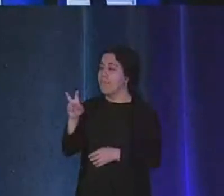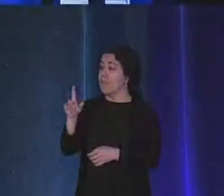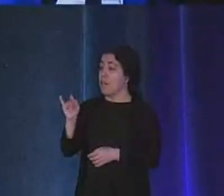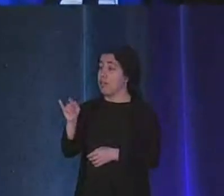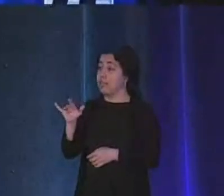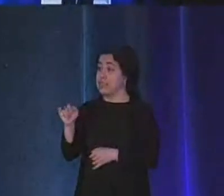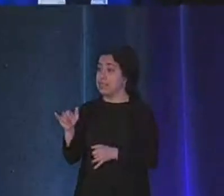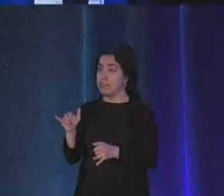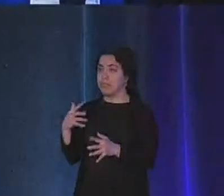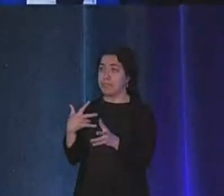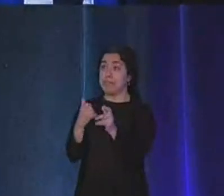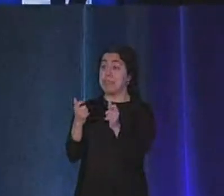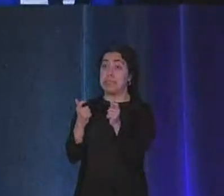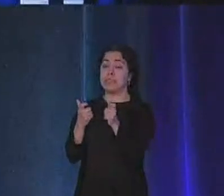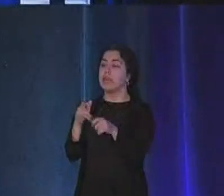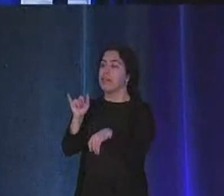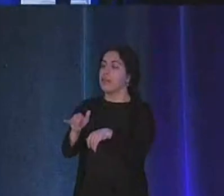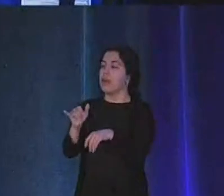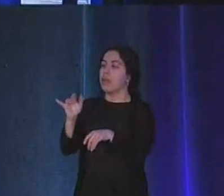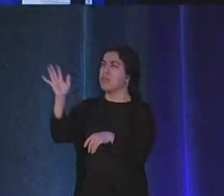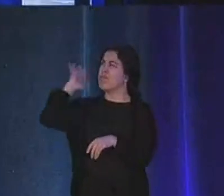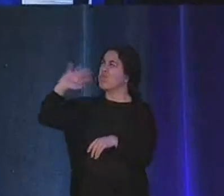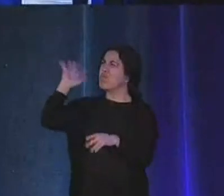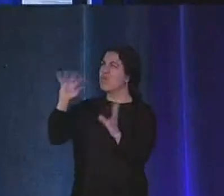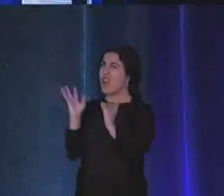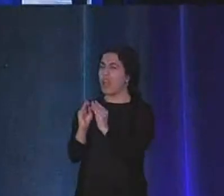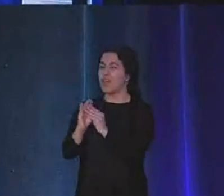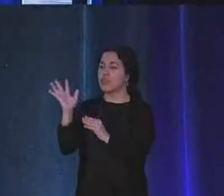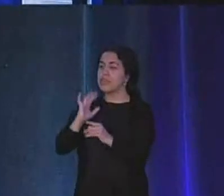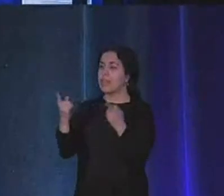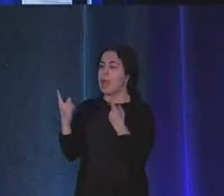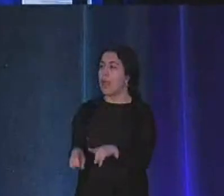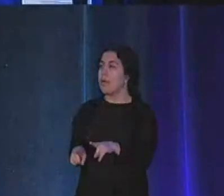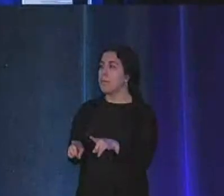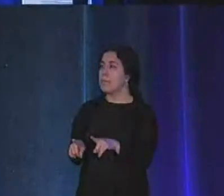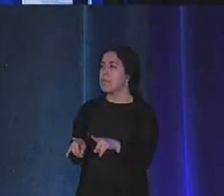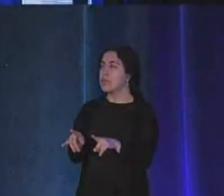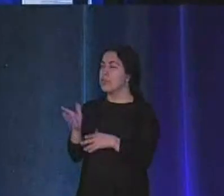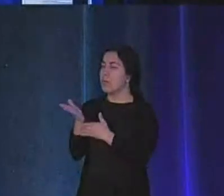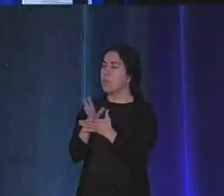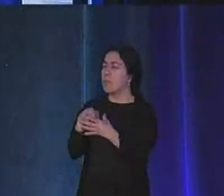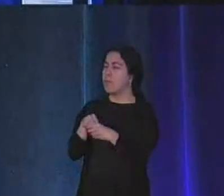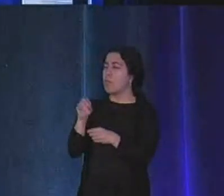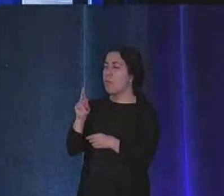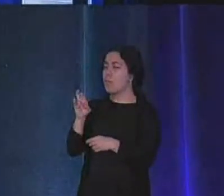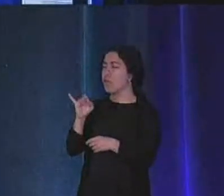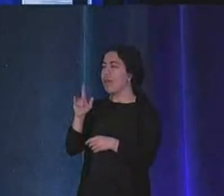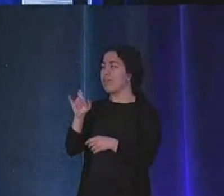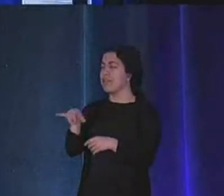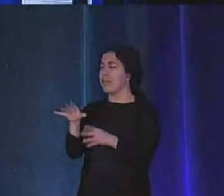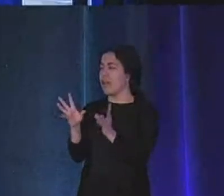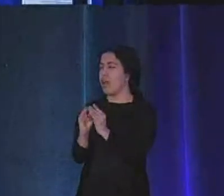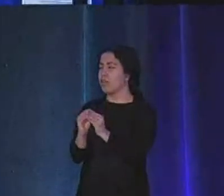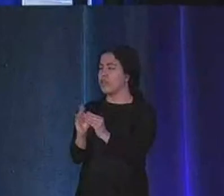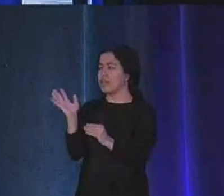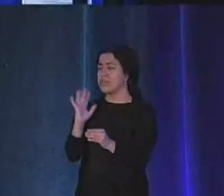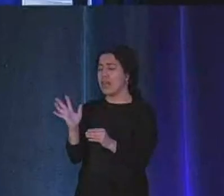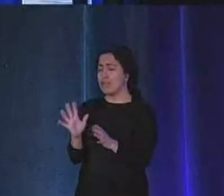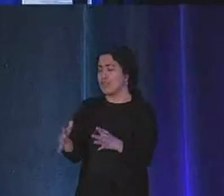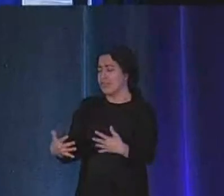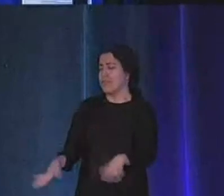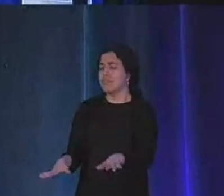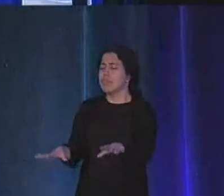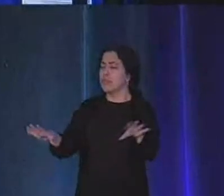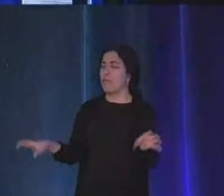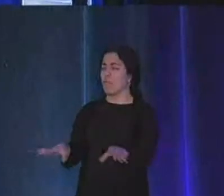was a conference that used to happen as part of like O'Reilly's set of conferences. It was purely performance